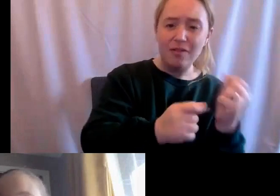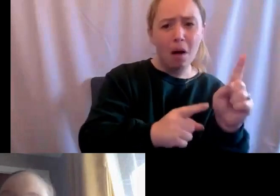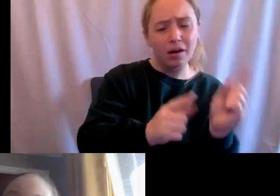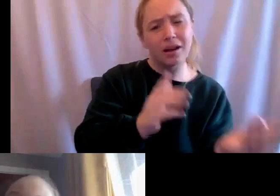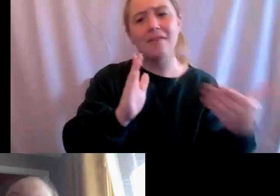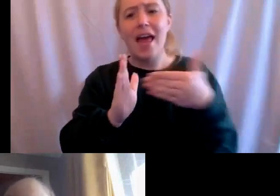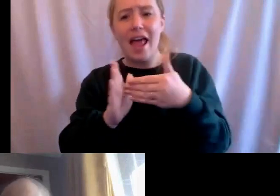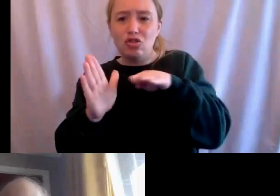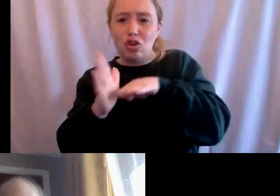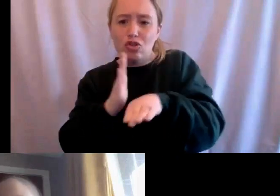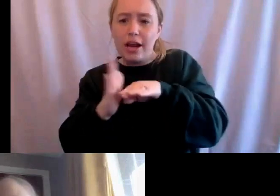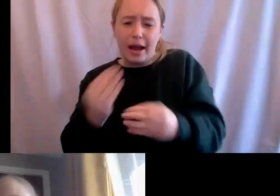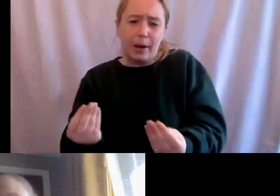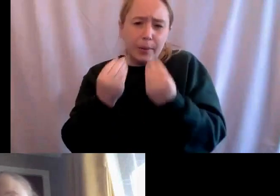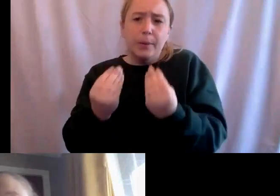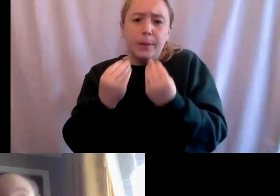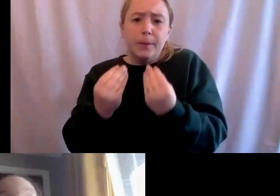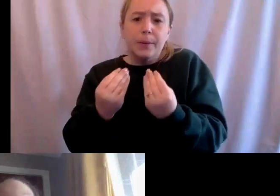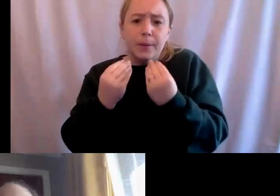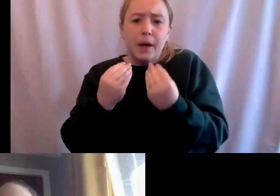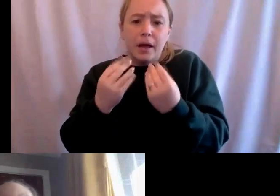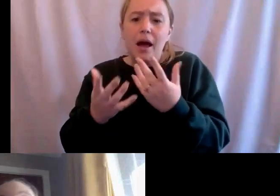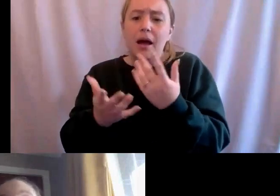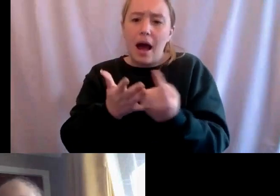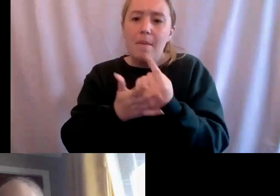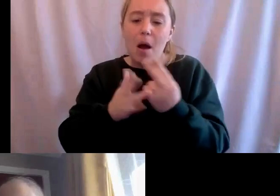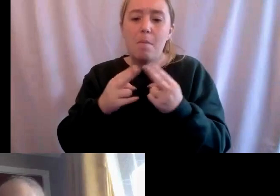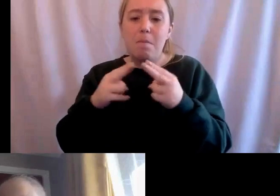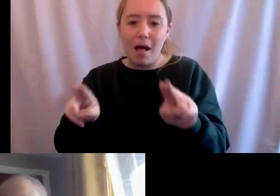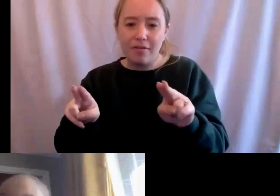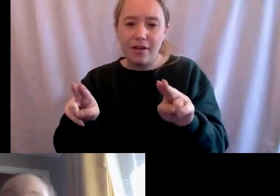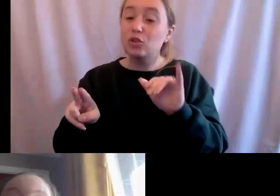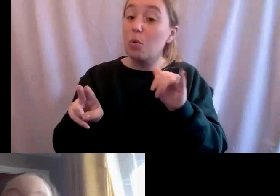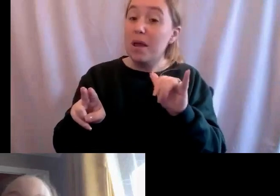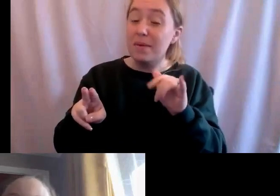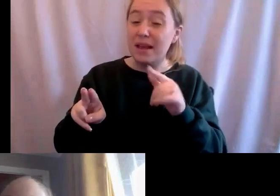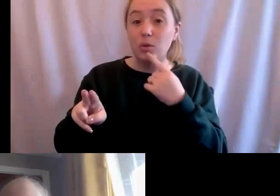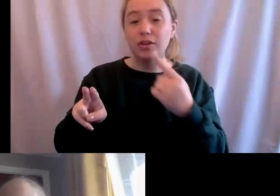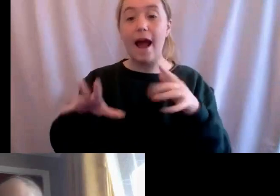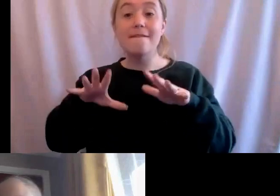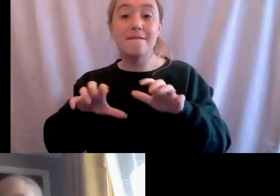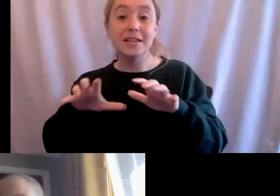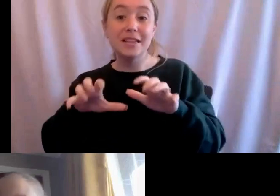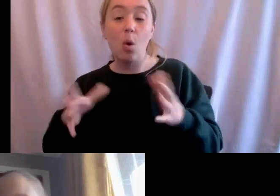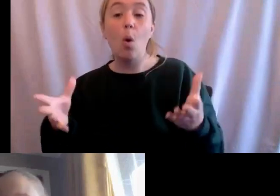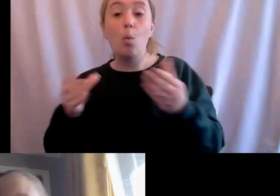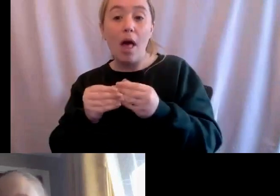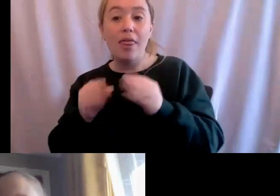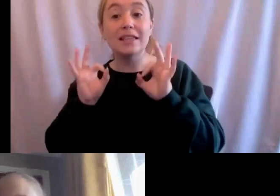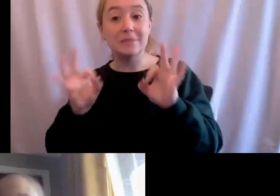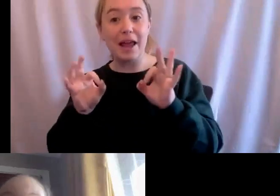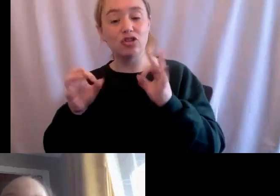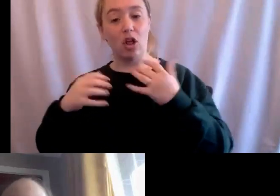patients with these problems. Your physiotherapist might be called a practitioner with special interest, a specialist,